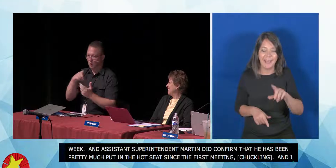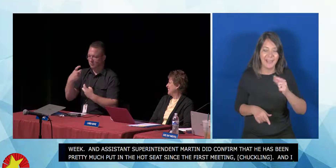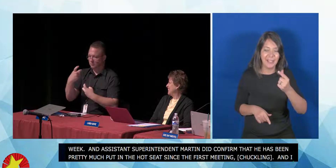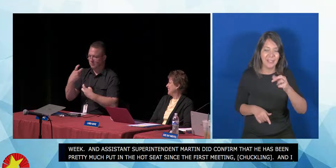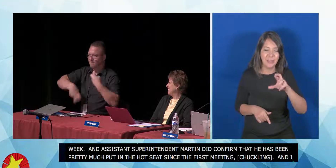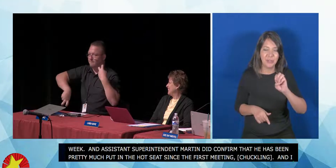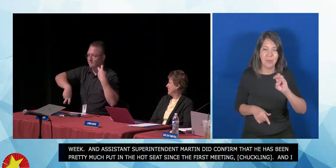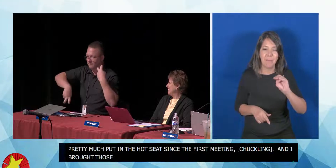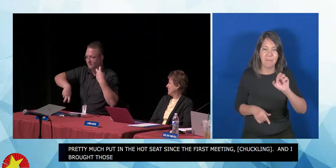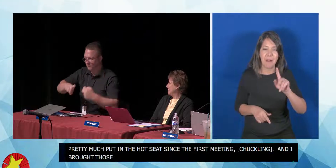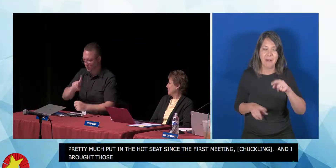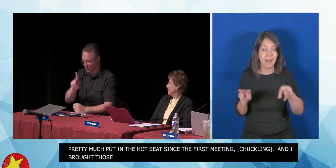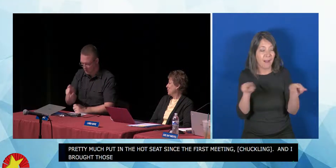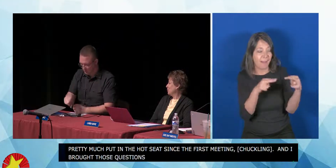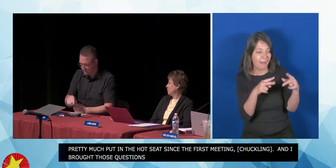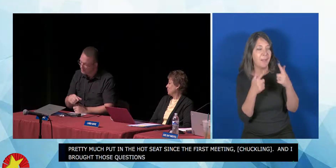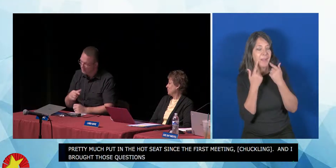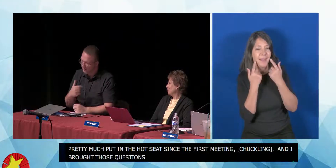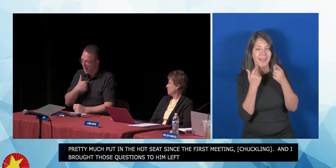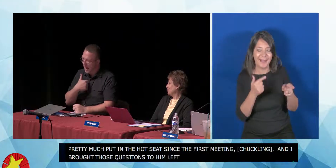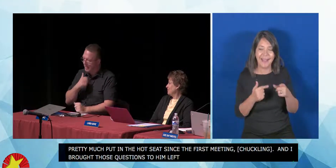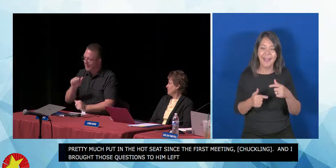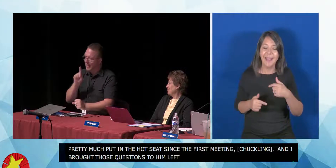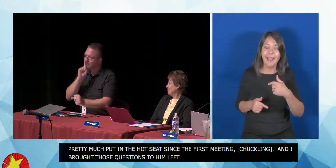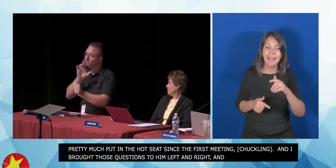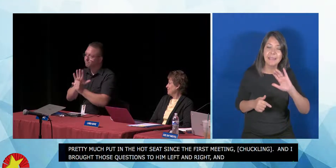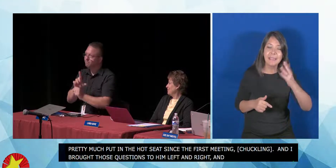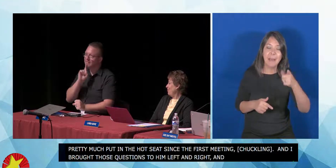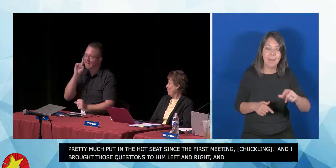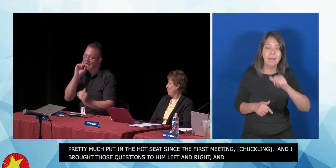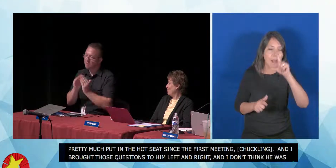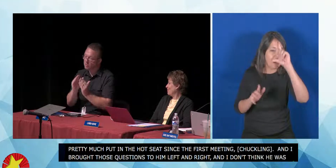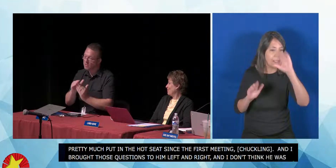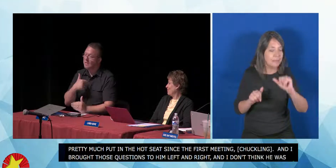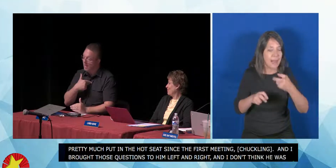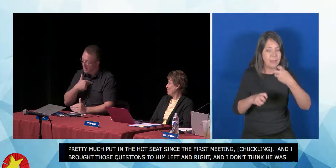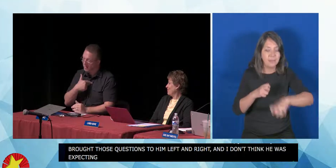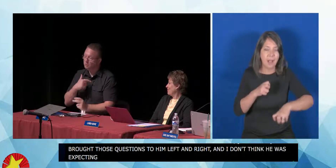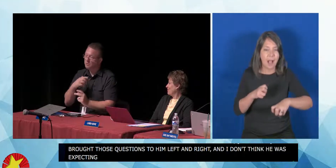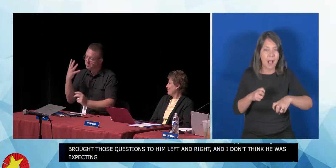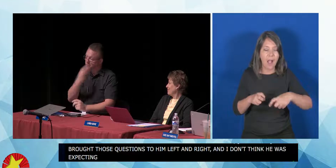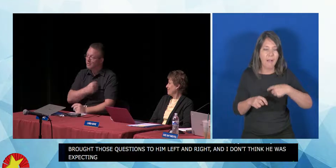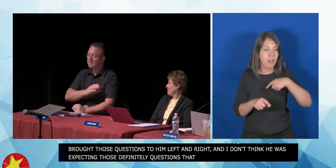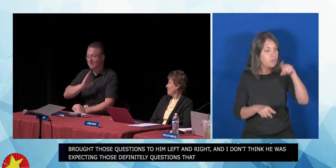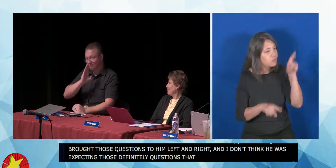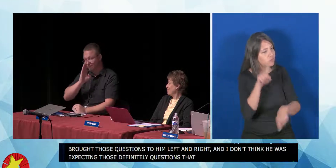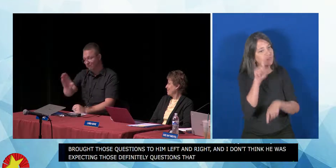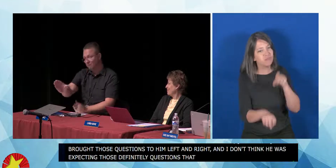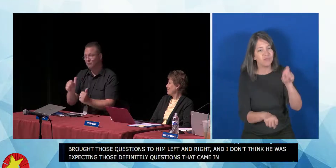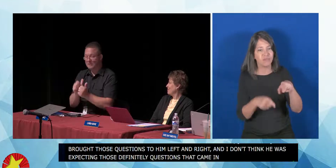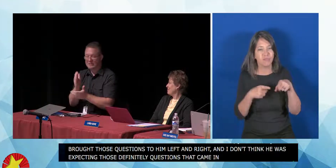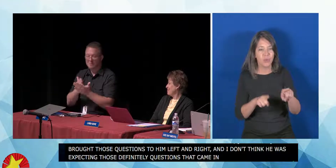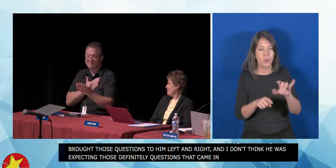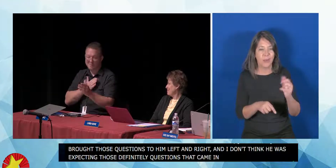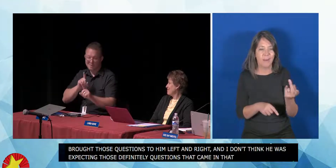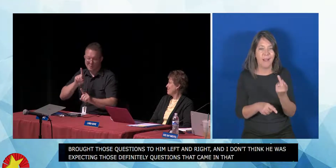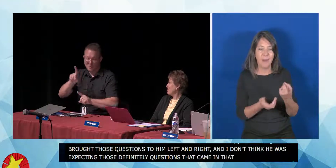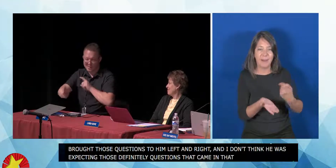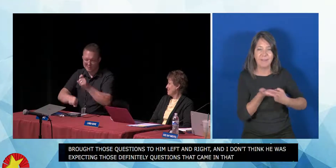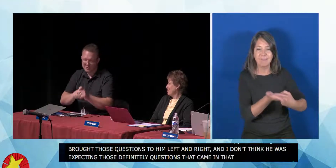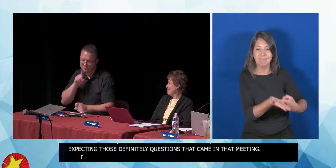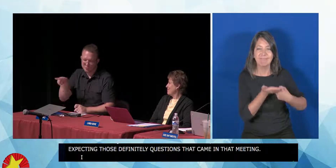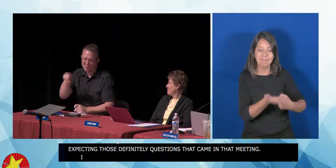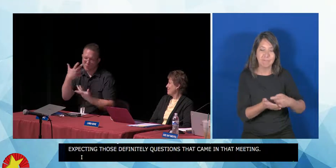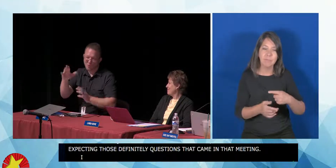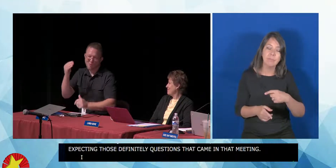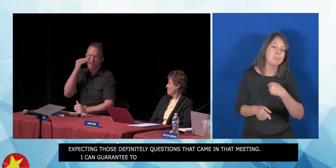he was expecting some of those difficult questions that came in that meeting. And I can guarantee to the deaf community that I